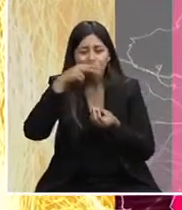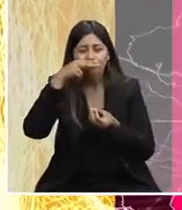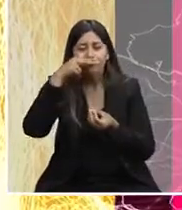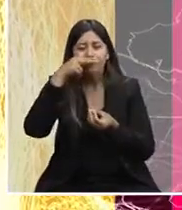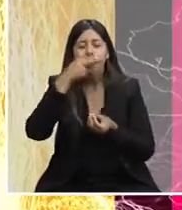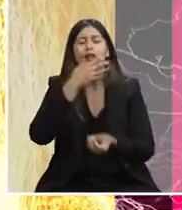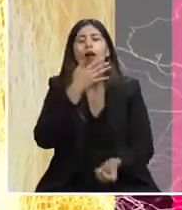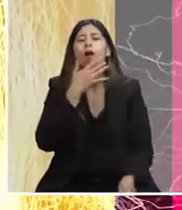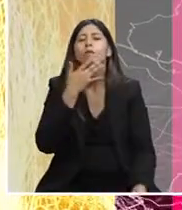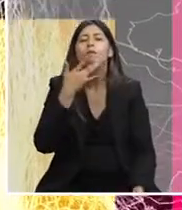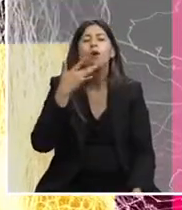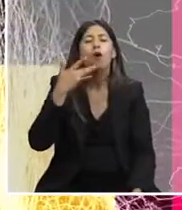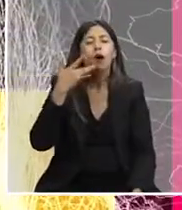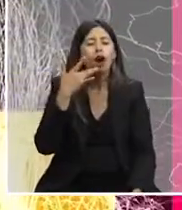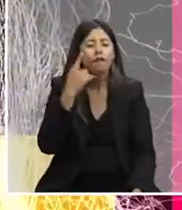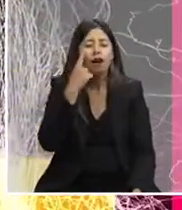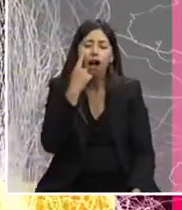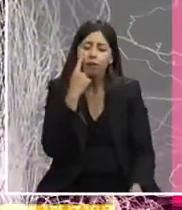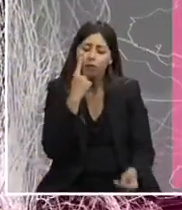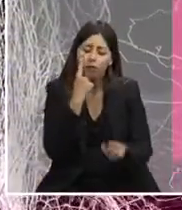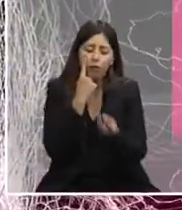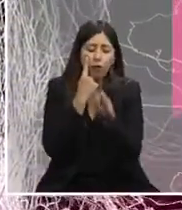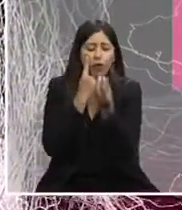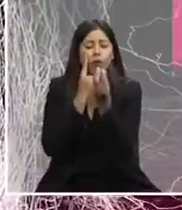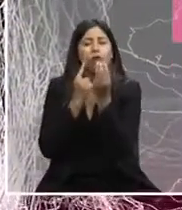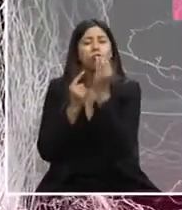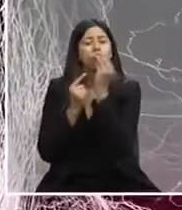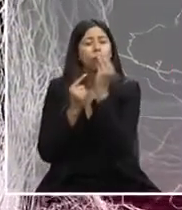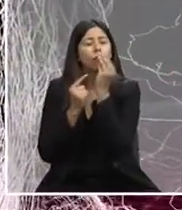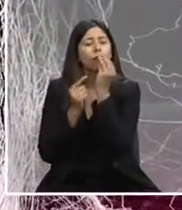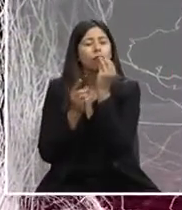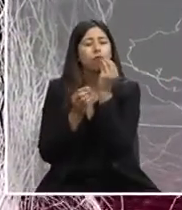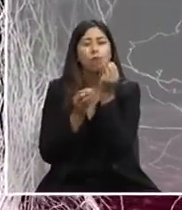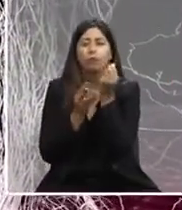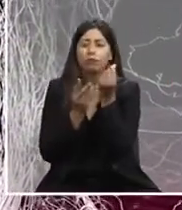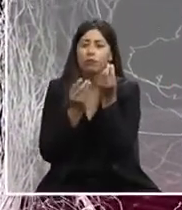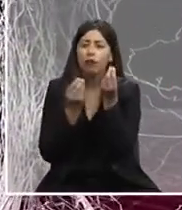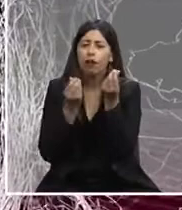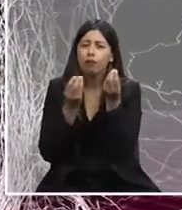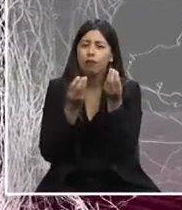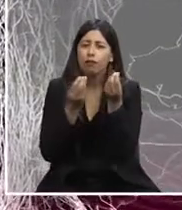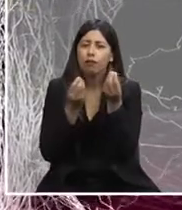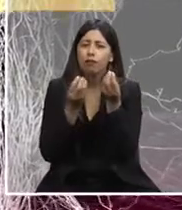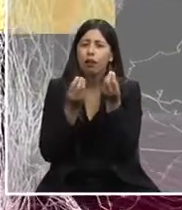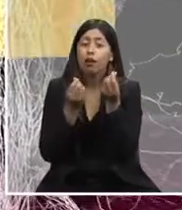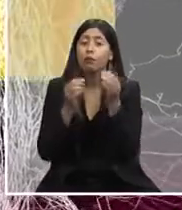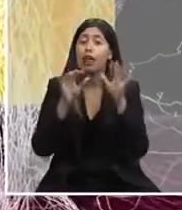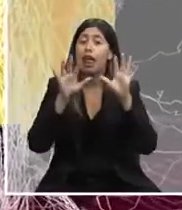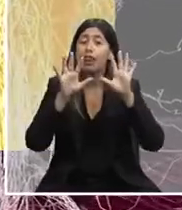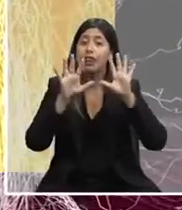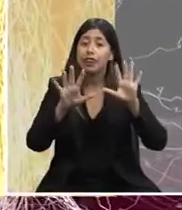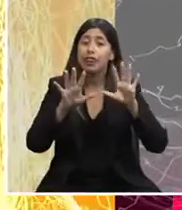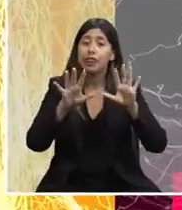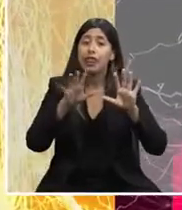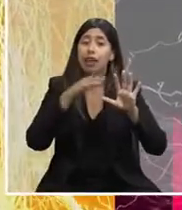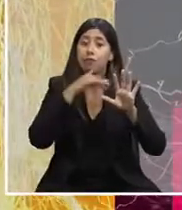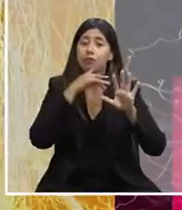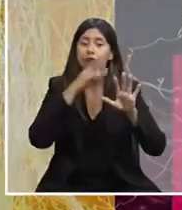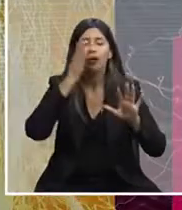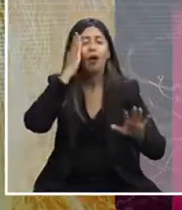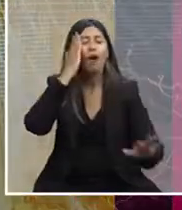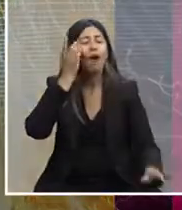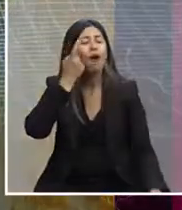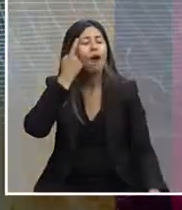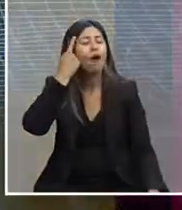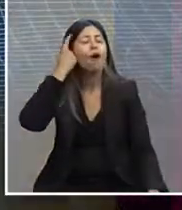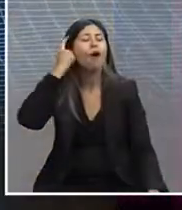smelling, tasting should last at least 10 minutes. During these 10 minutes, your awareness of flavors will open up and